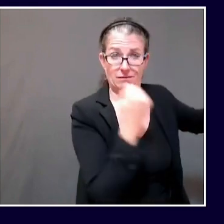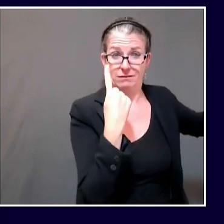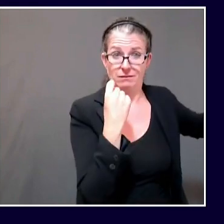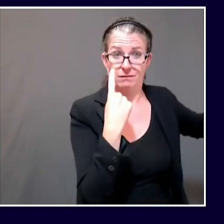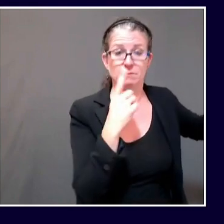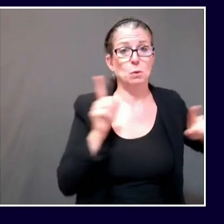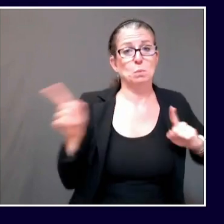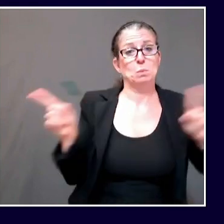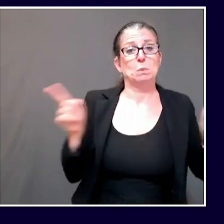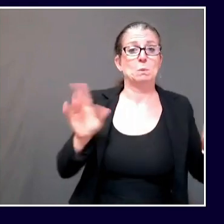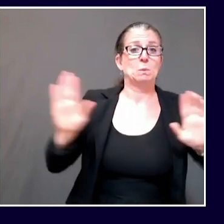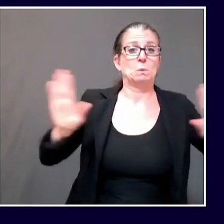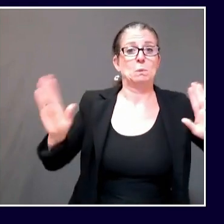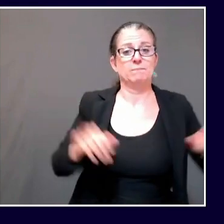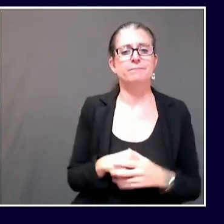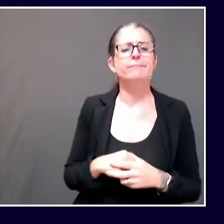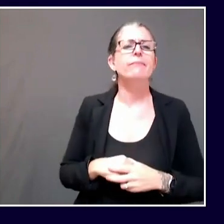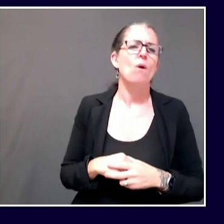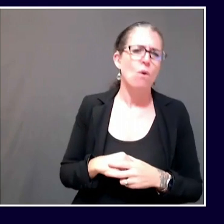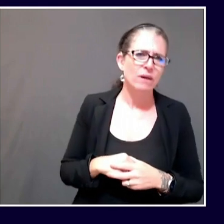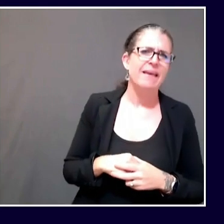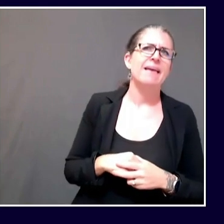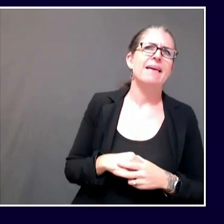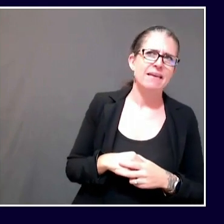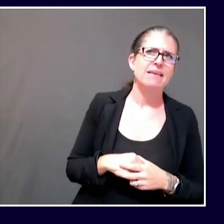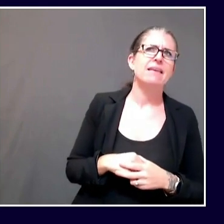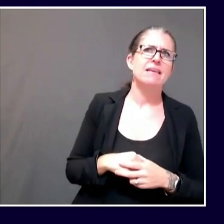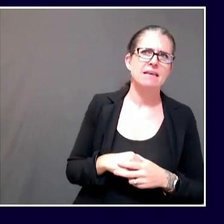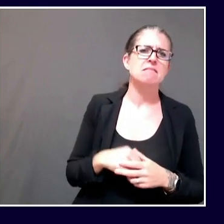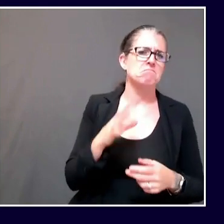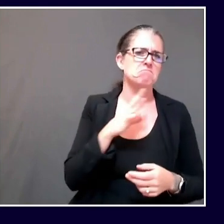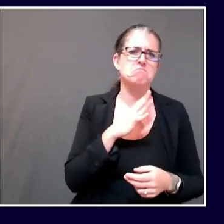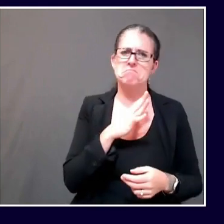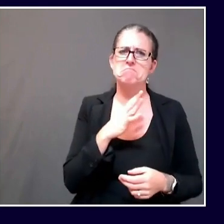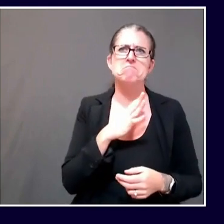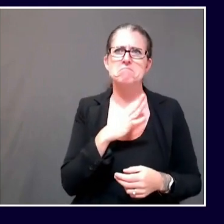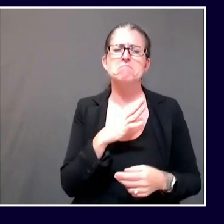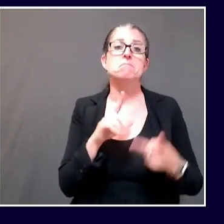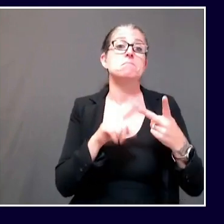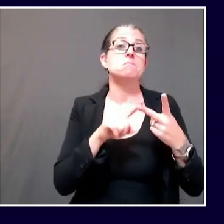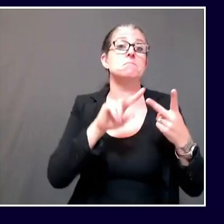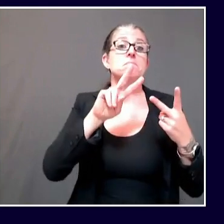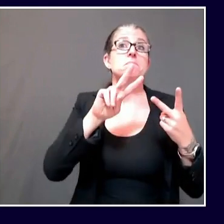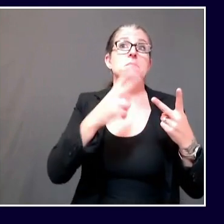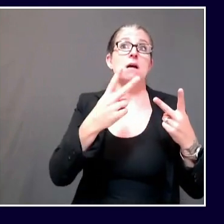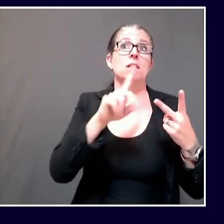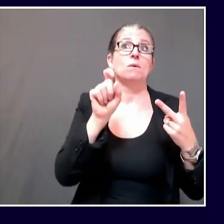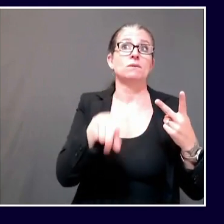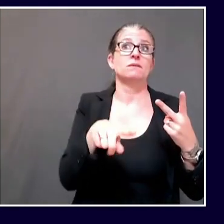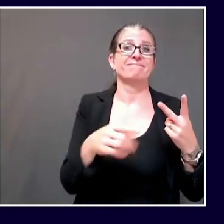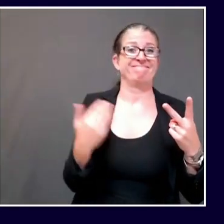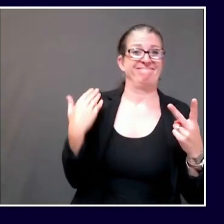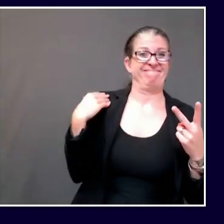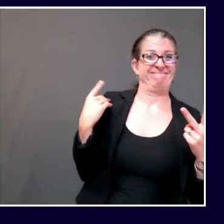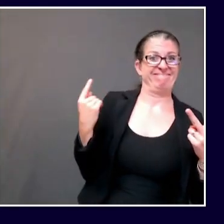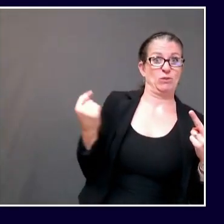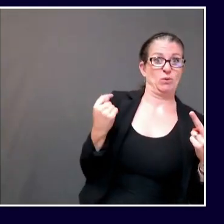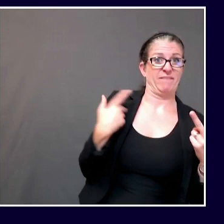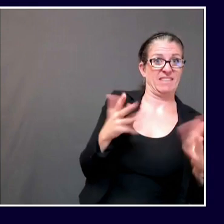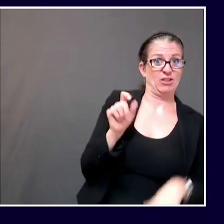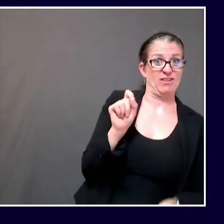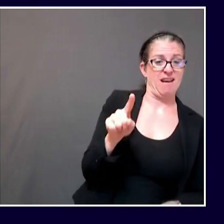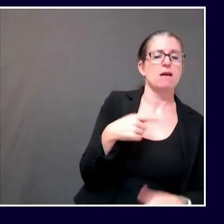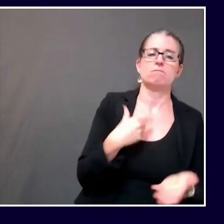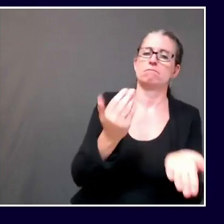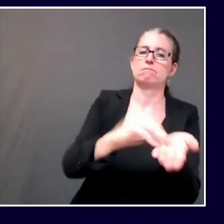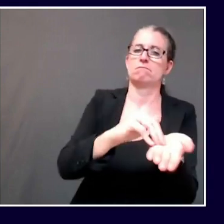my final question, and I know this was asked on Tuesday by another reporter, but is there any update on the Millinocket couple whose wedding